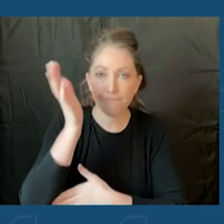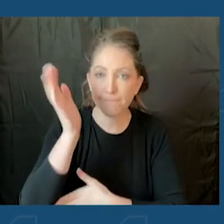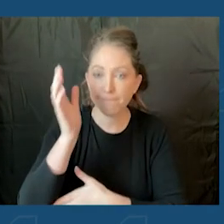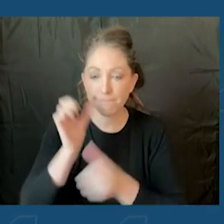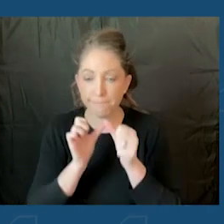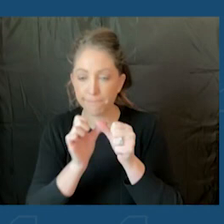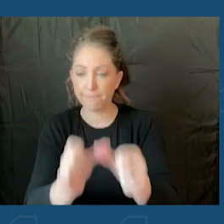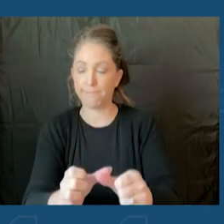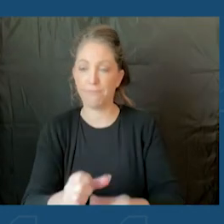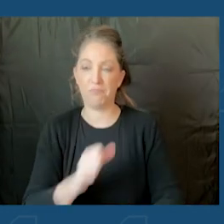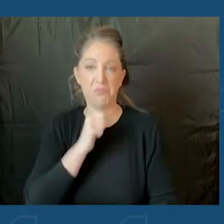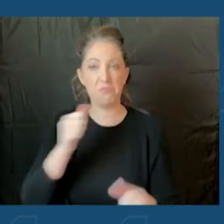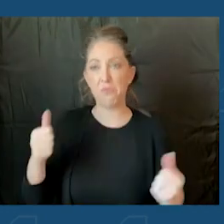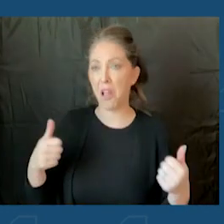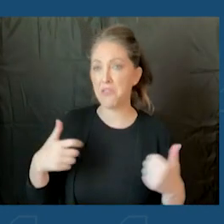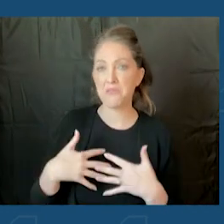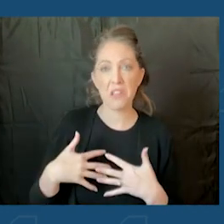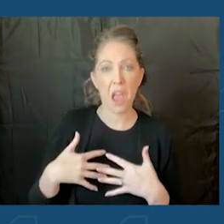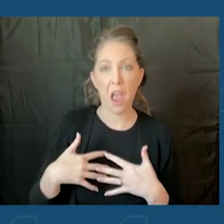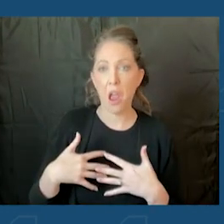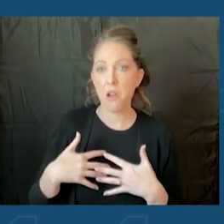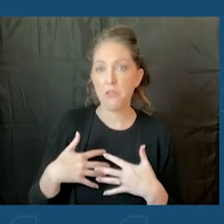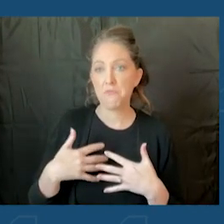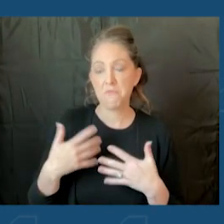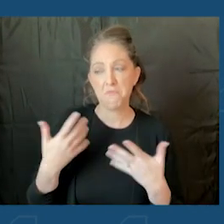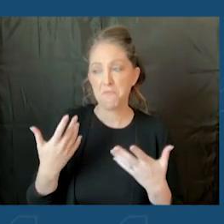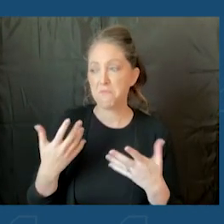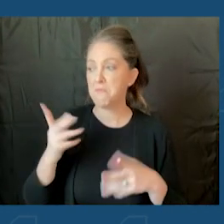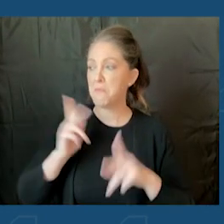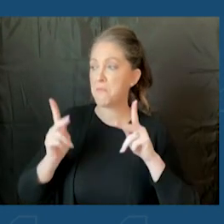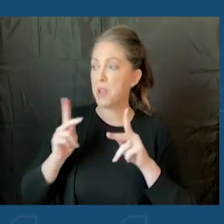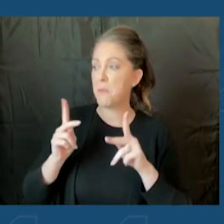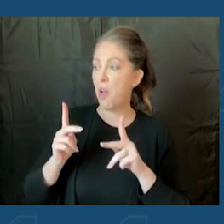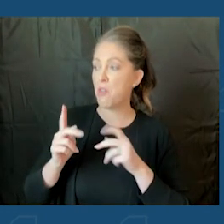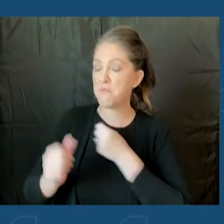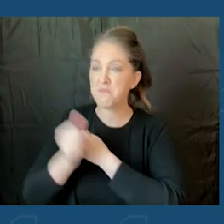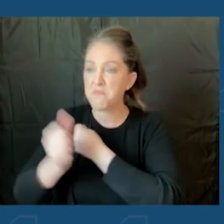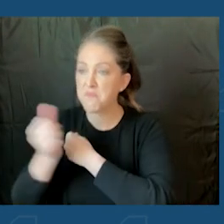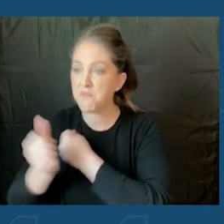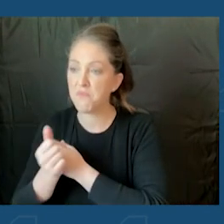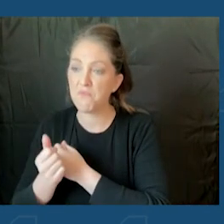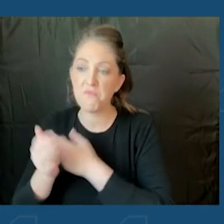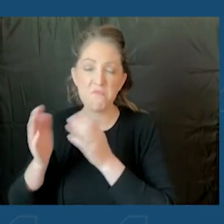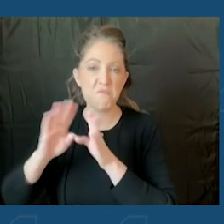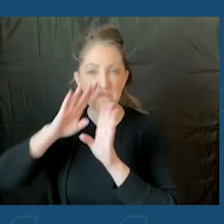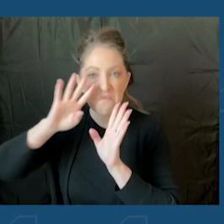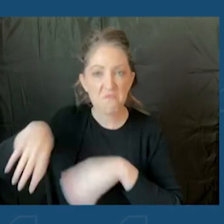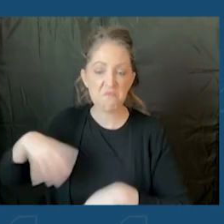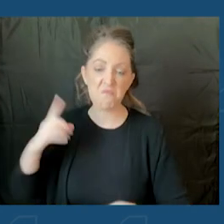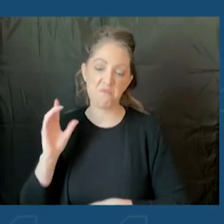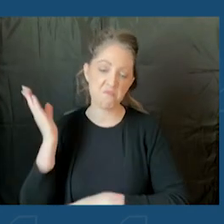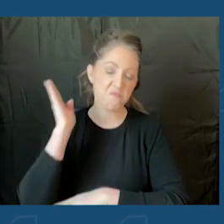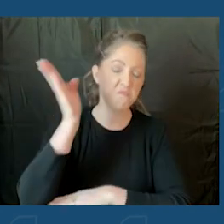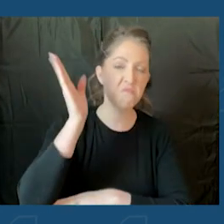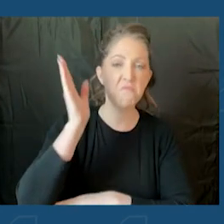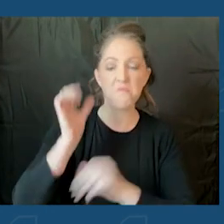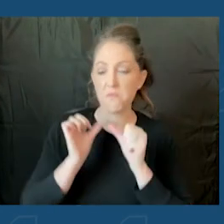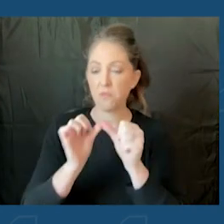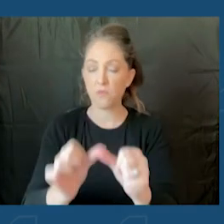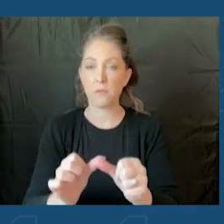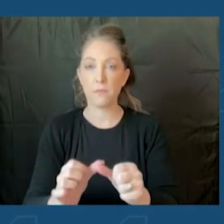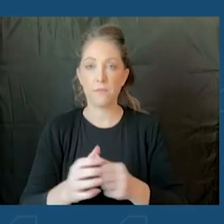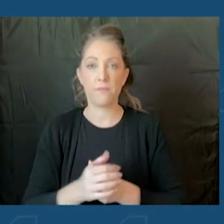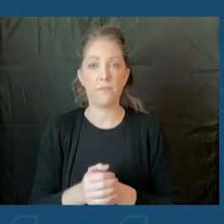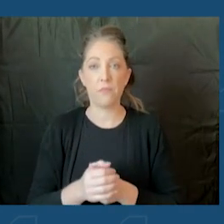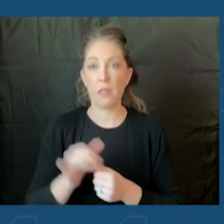that have followed him his entire adult life, it seems. And it happened at a site that is a place that's very familiar to me, a